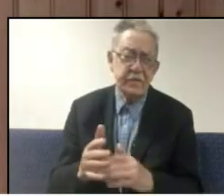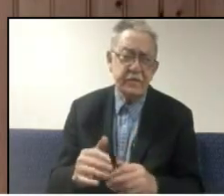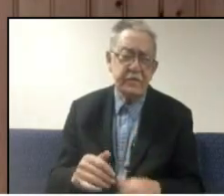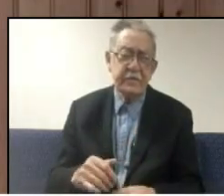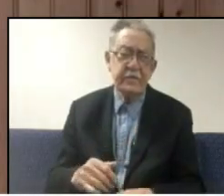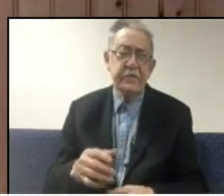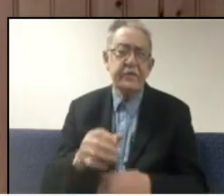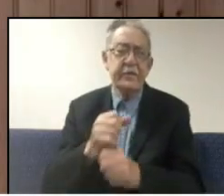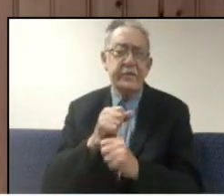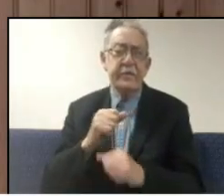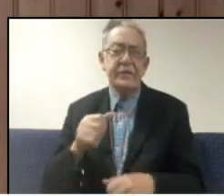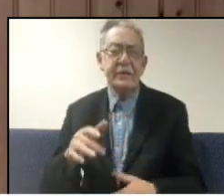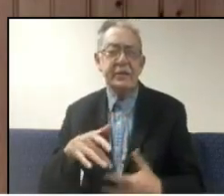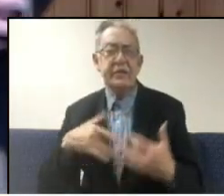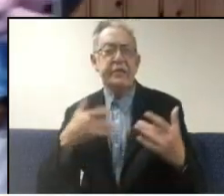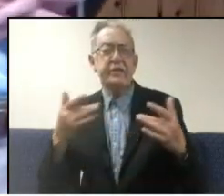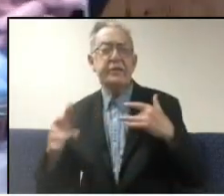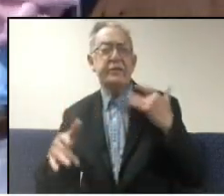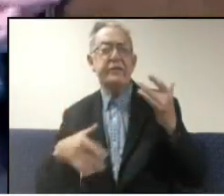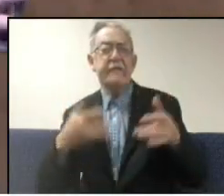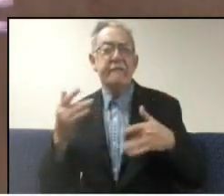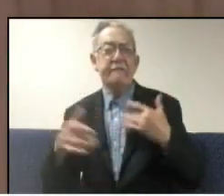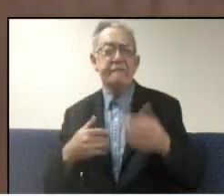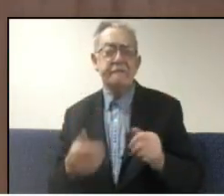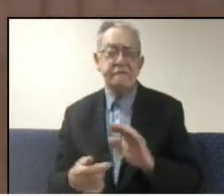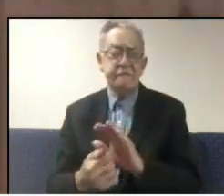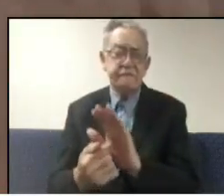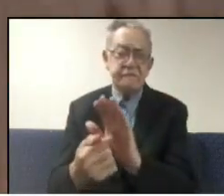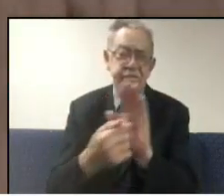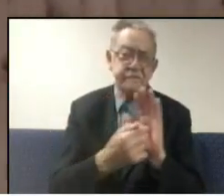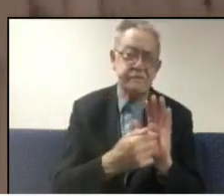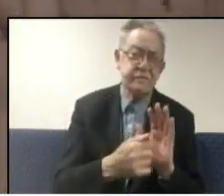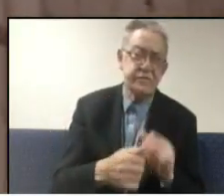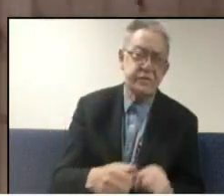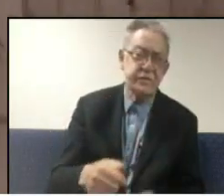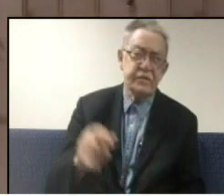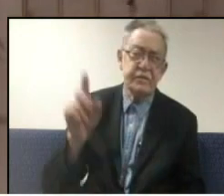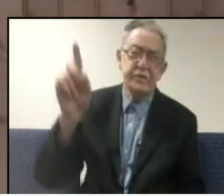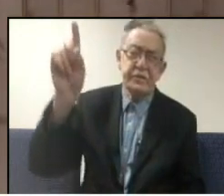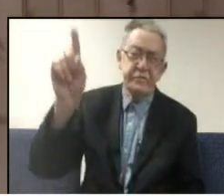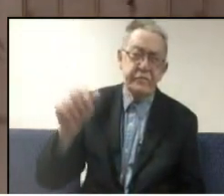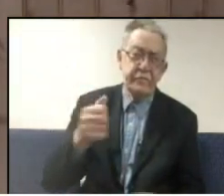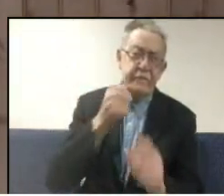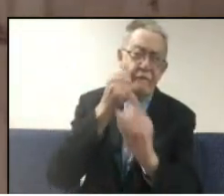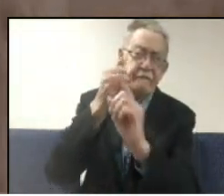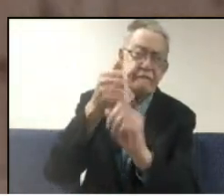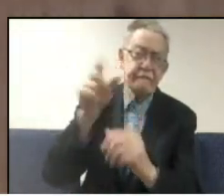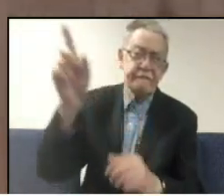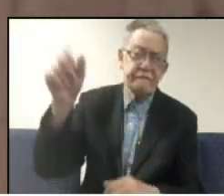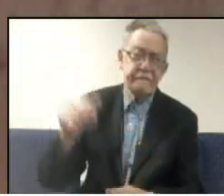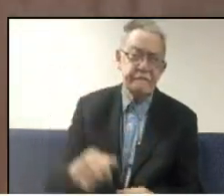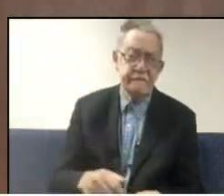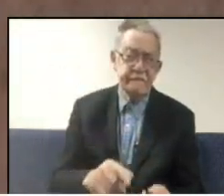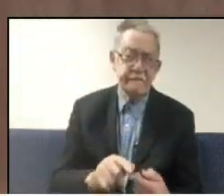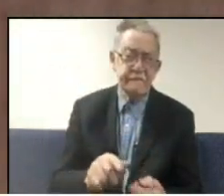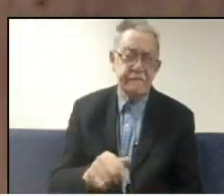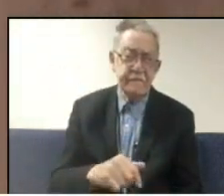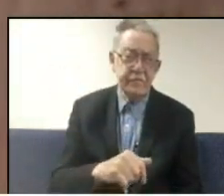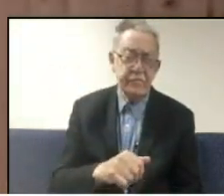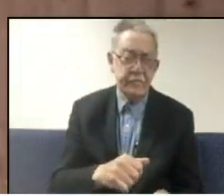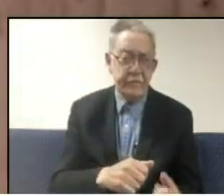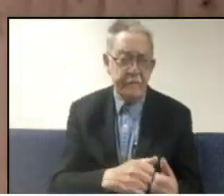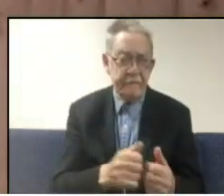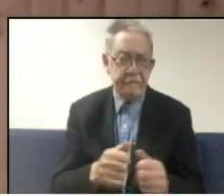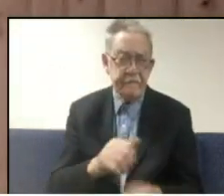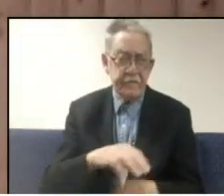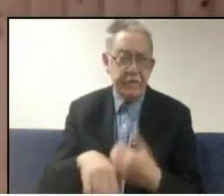delight in revealing Himself through utter failure. He takes delight in revealing Himself so that all the praise